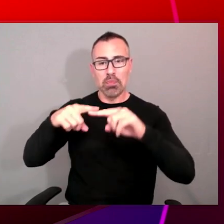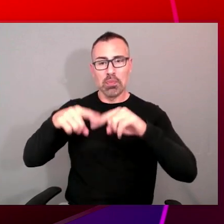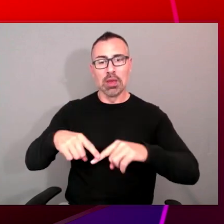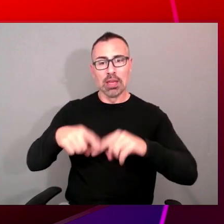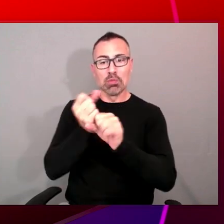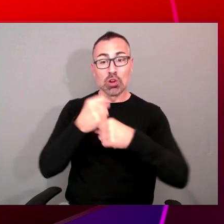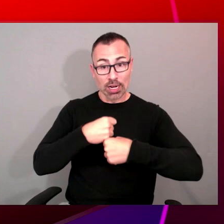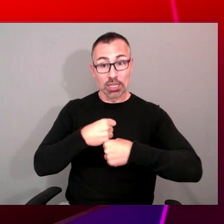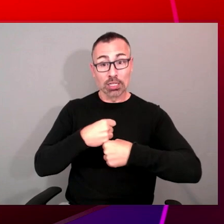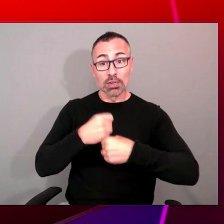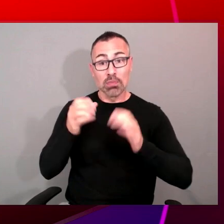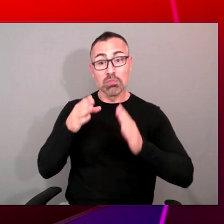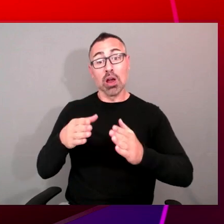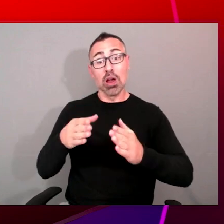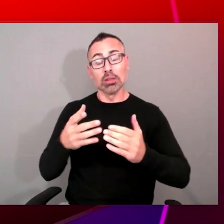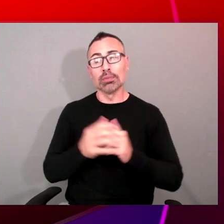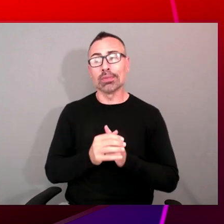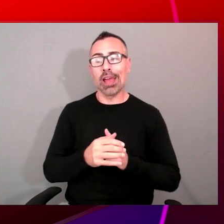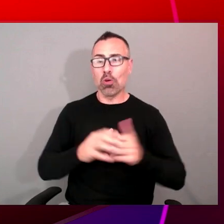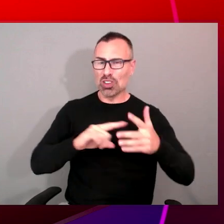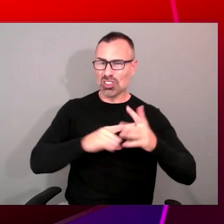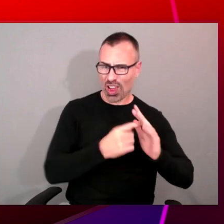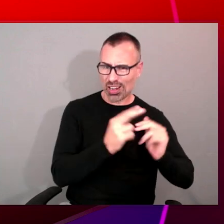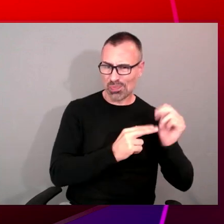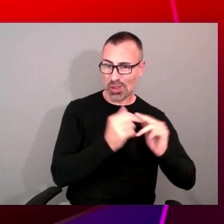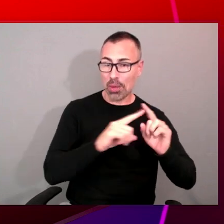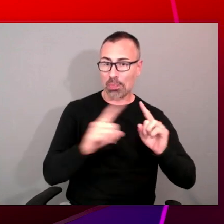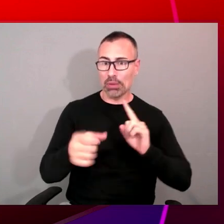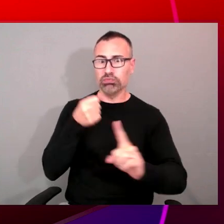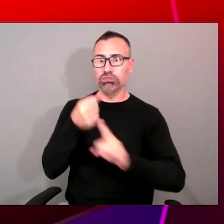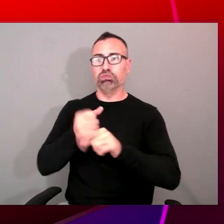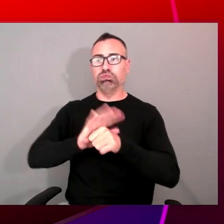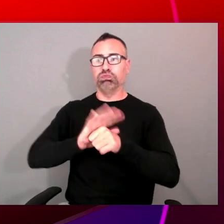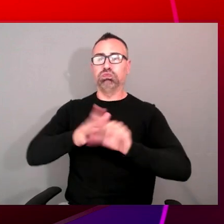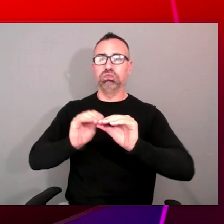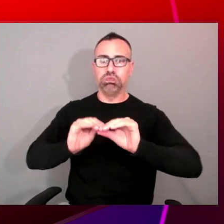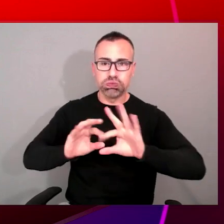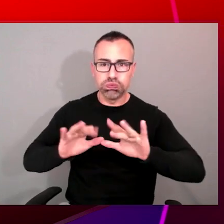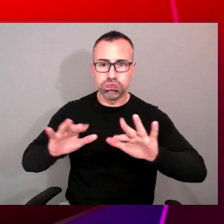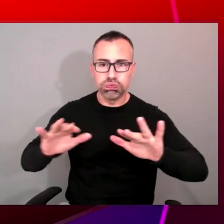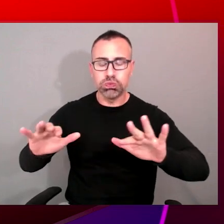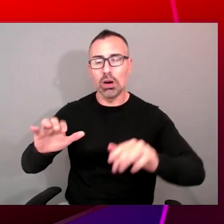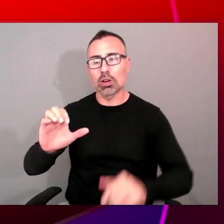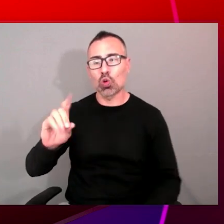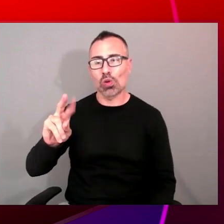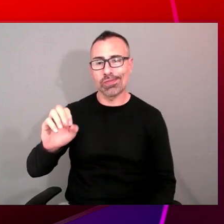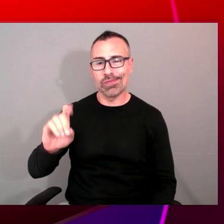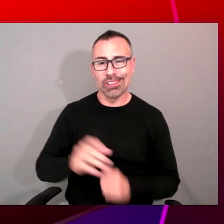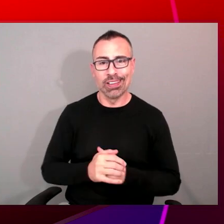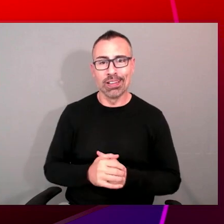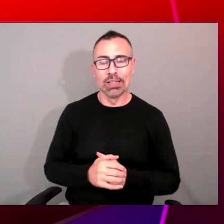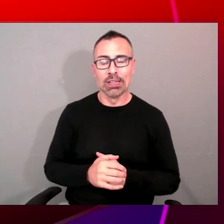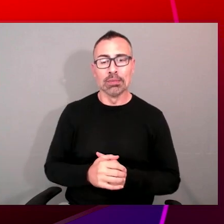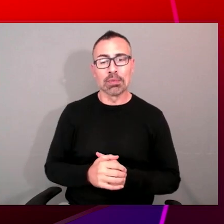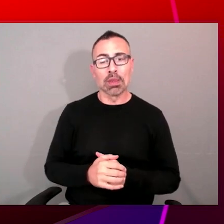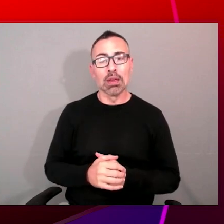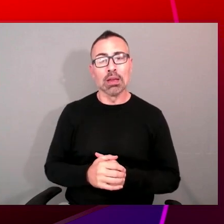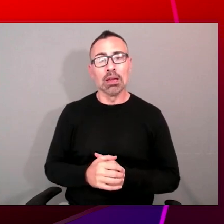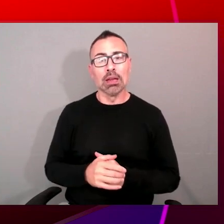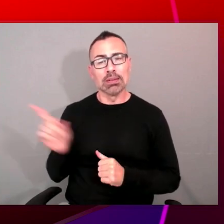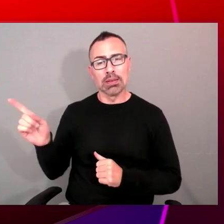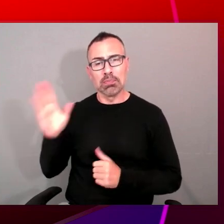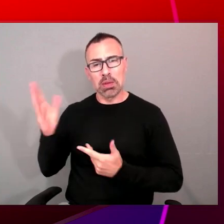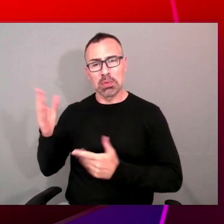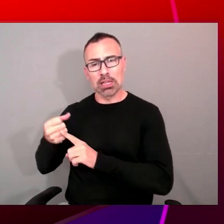build that. But when COVID struck, and we were told that, and Jesse could talk about this in more detail, that we had to shut